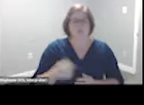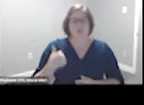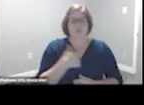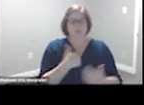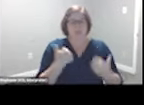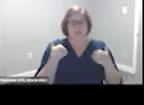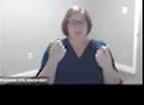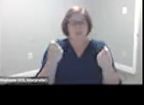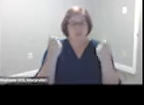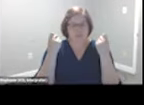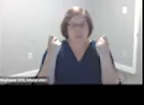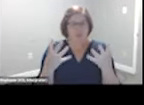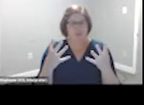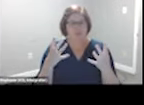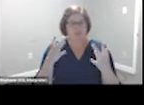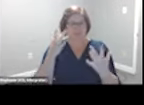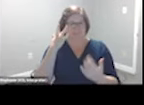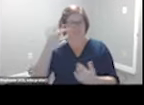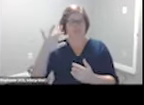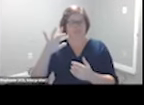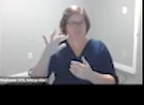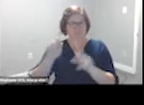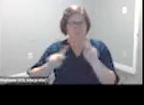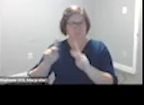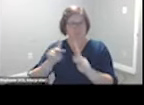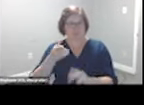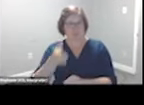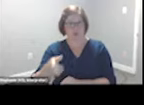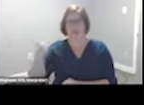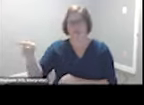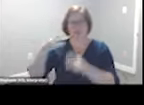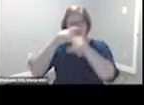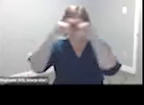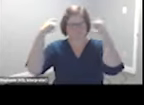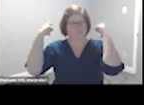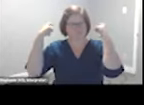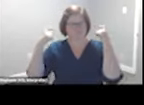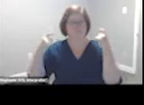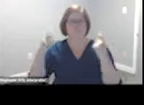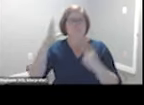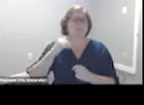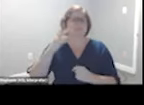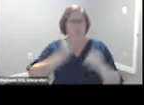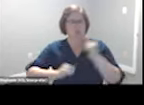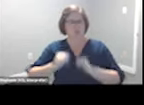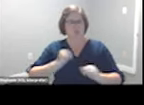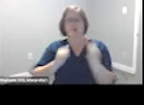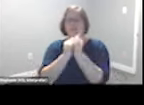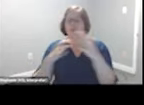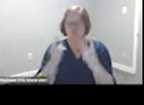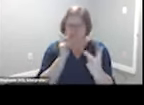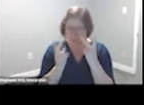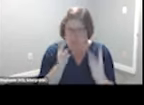people to put blindfolds on. We got them to experience the show with no vision, just using their ears and just